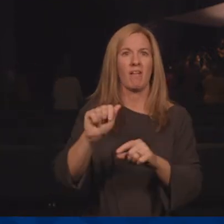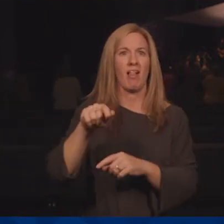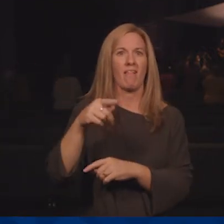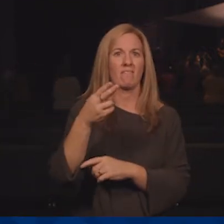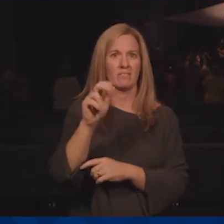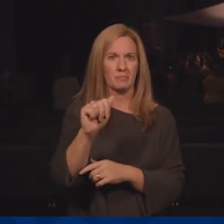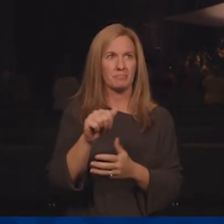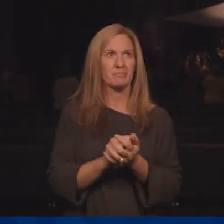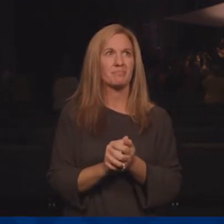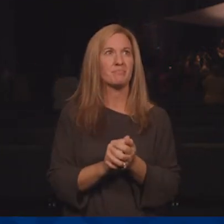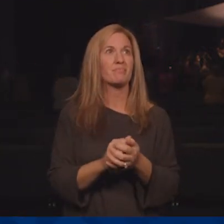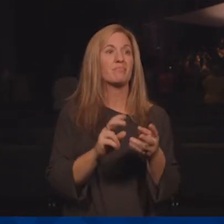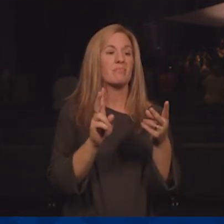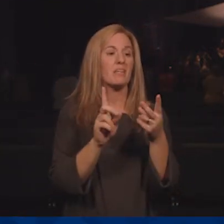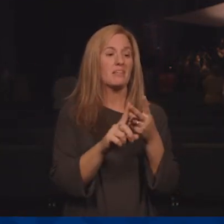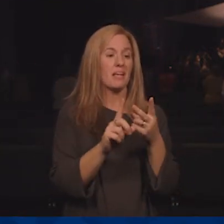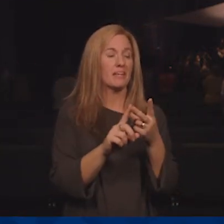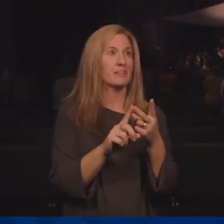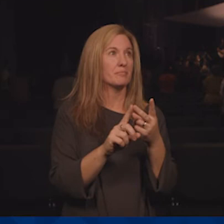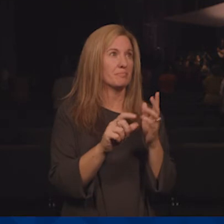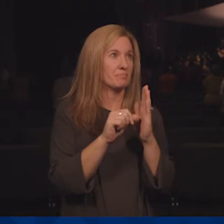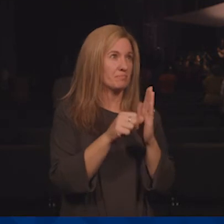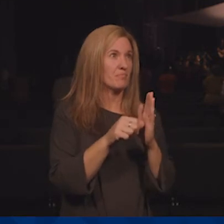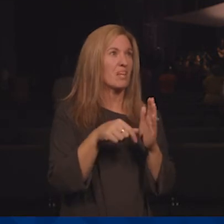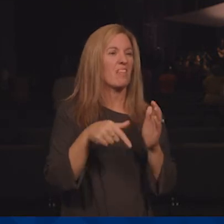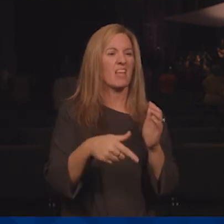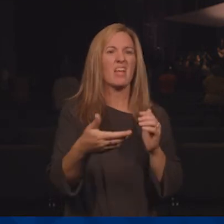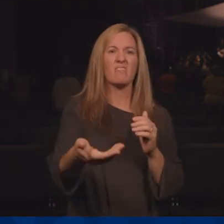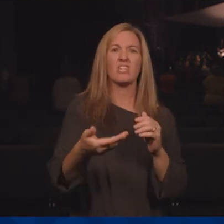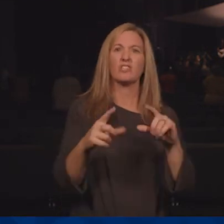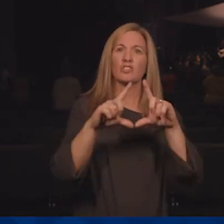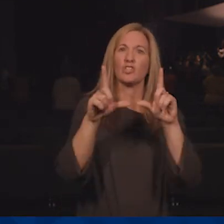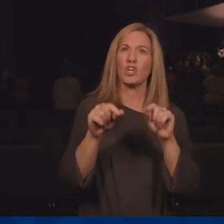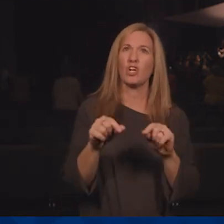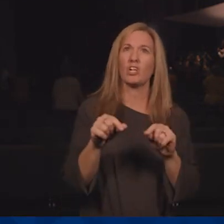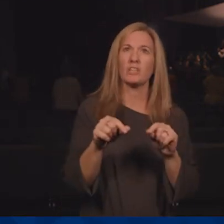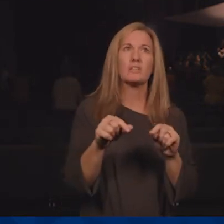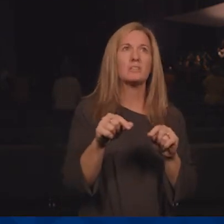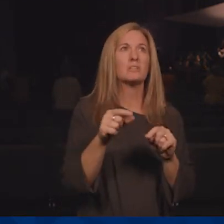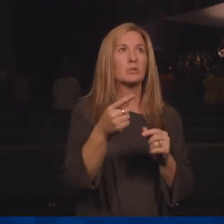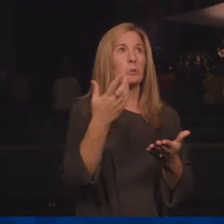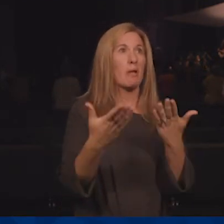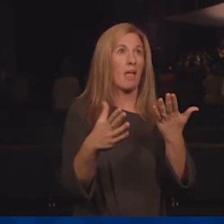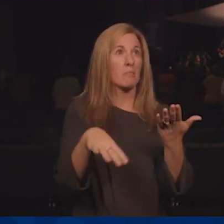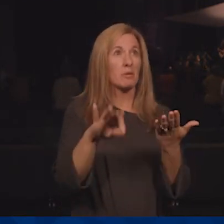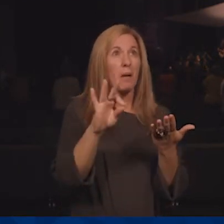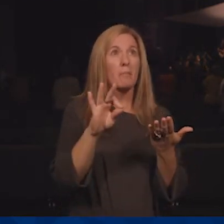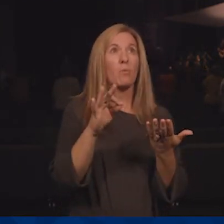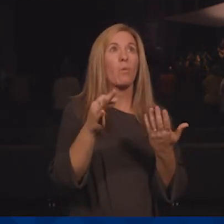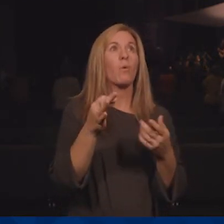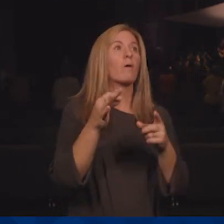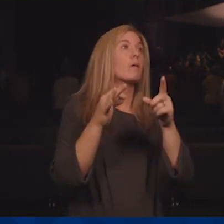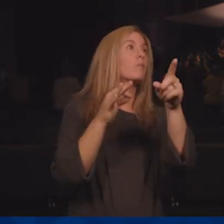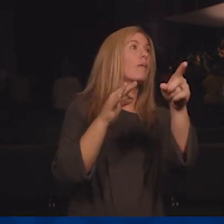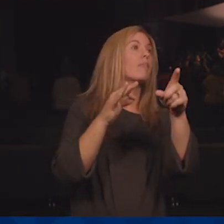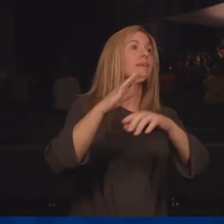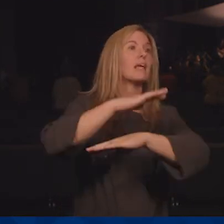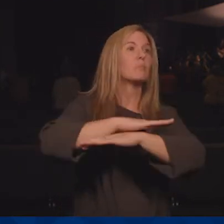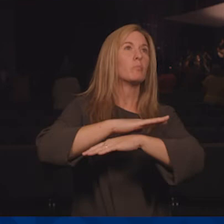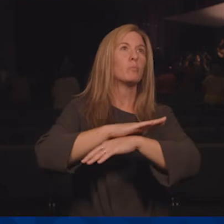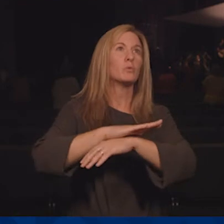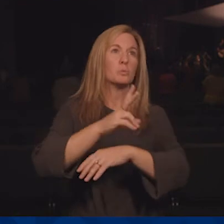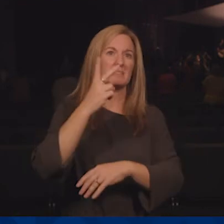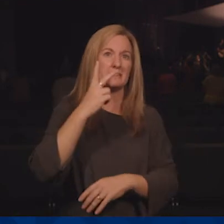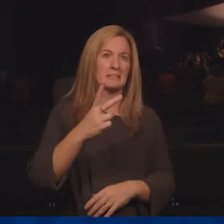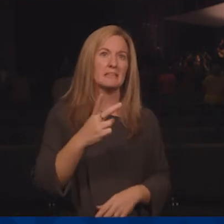The second thing is these invitation cards. You may have gotten one or you'll see them on your way in and out. These are not for